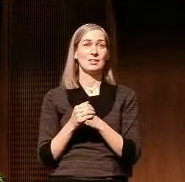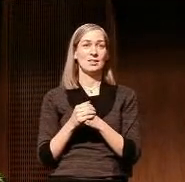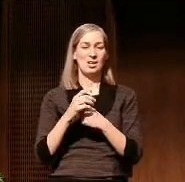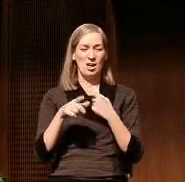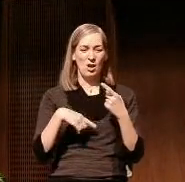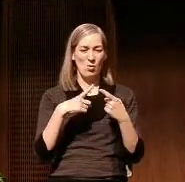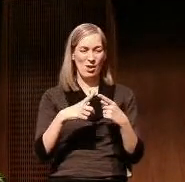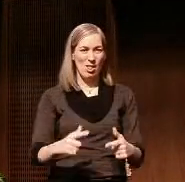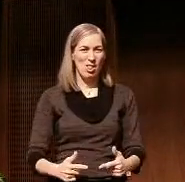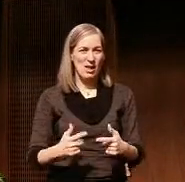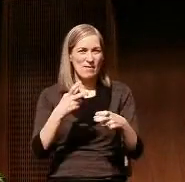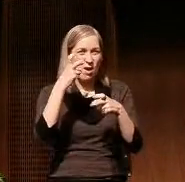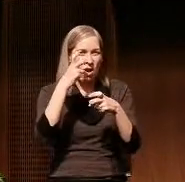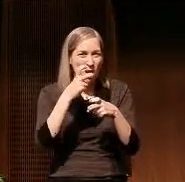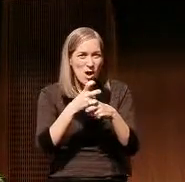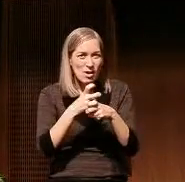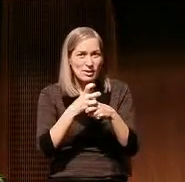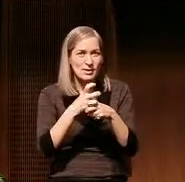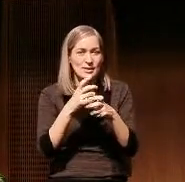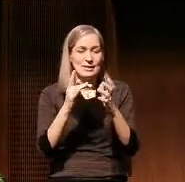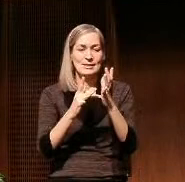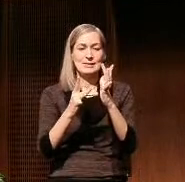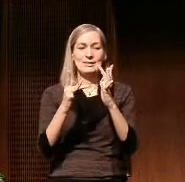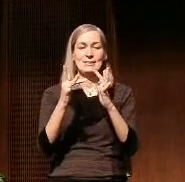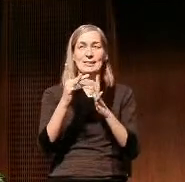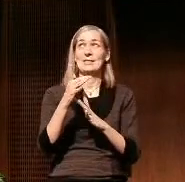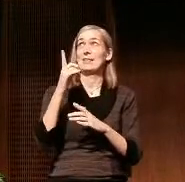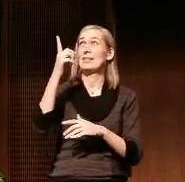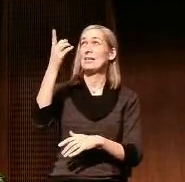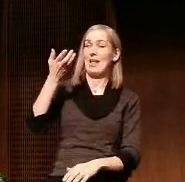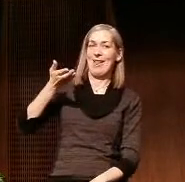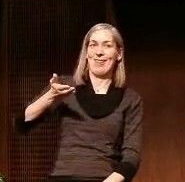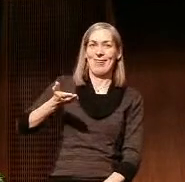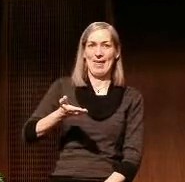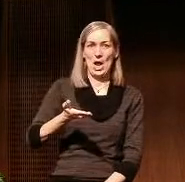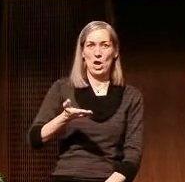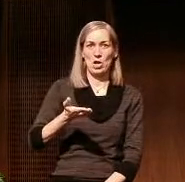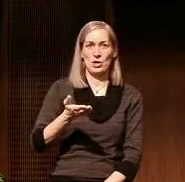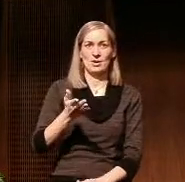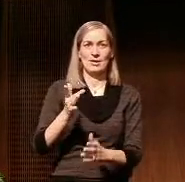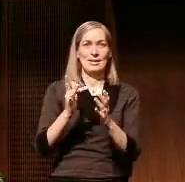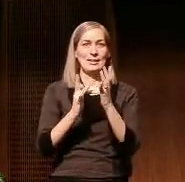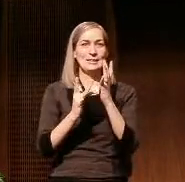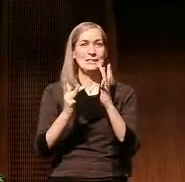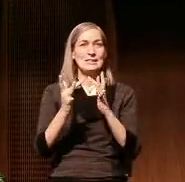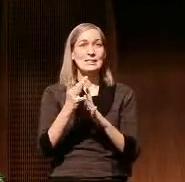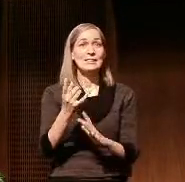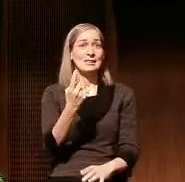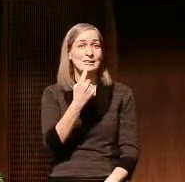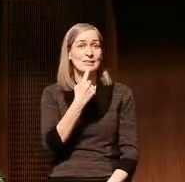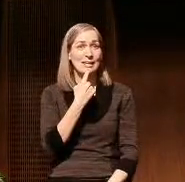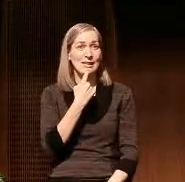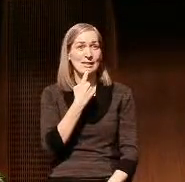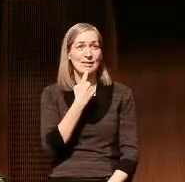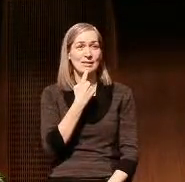When life is hard, Jesus is there. It was Jesus that said,